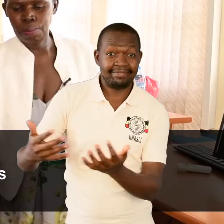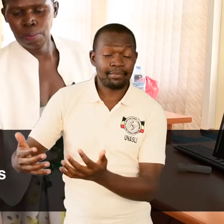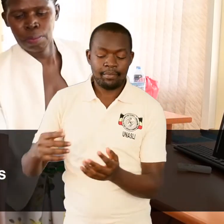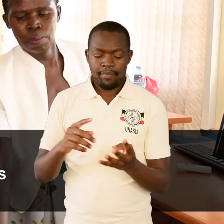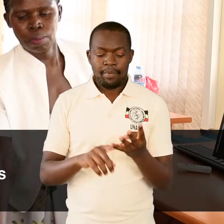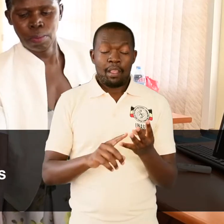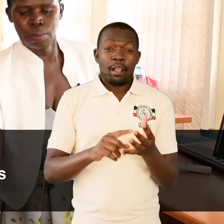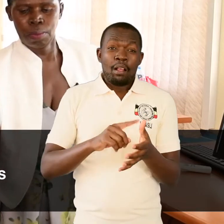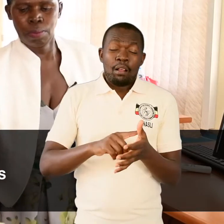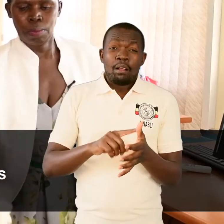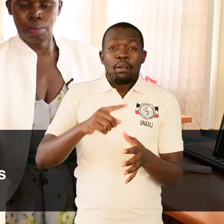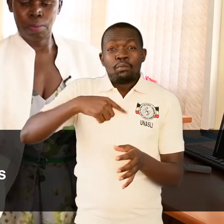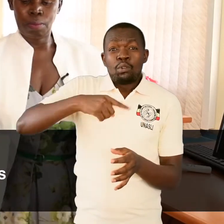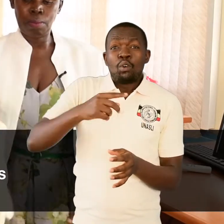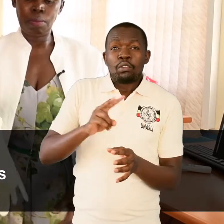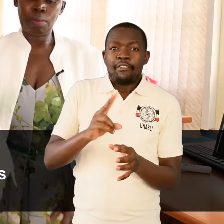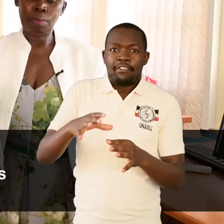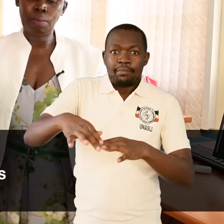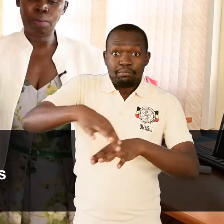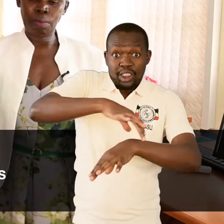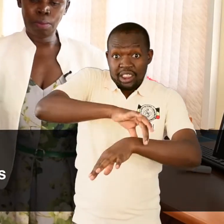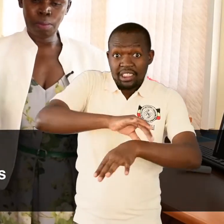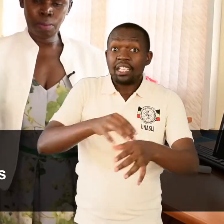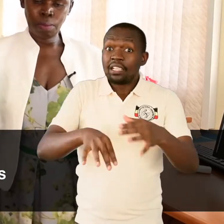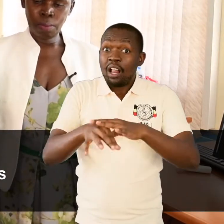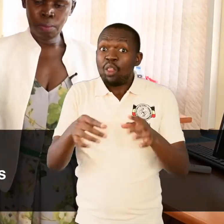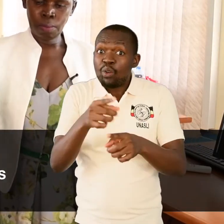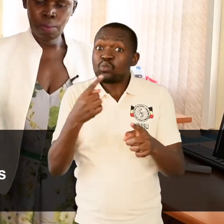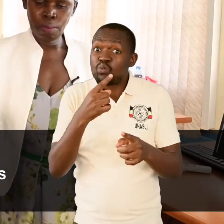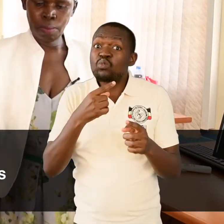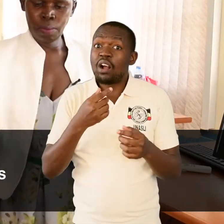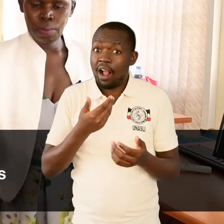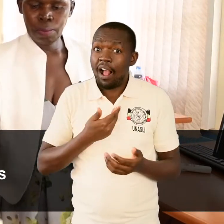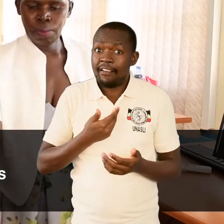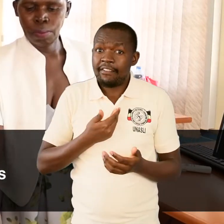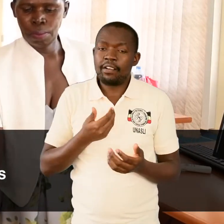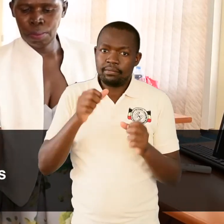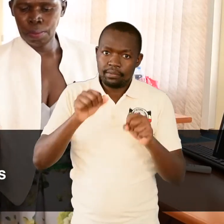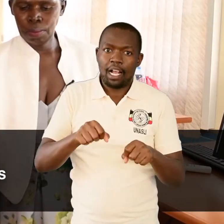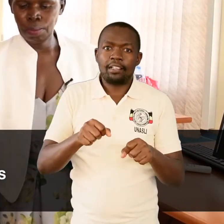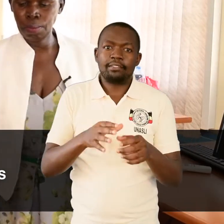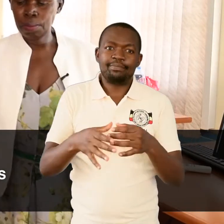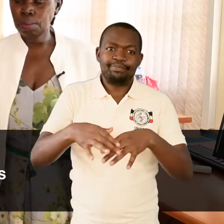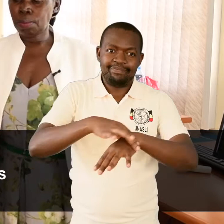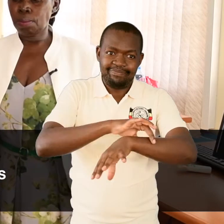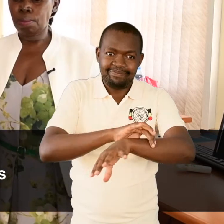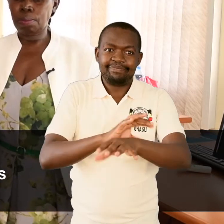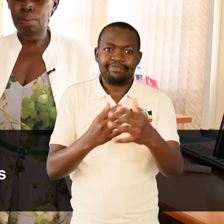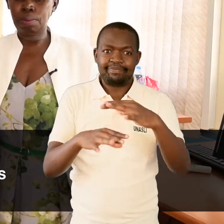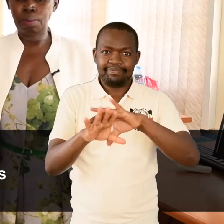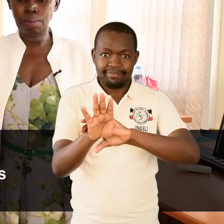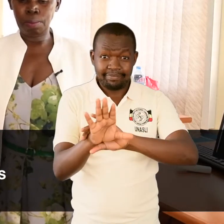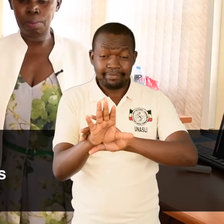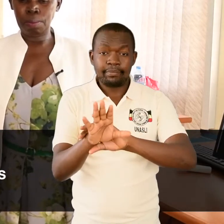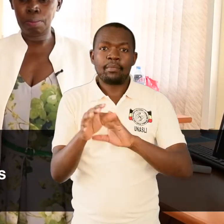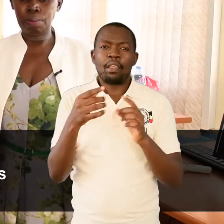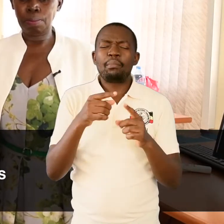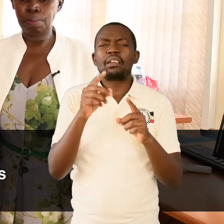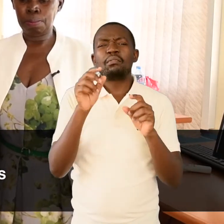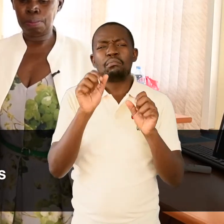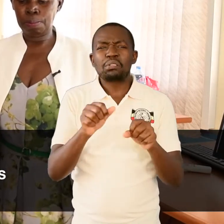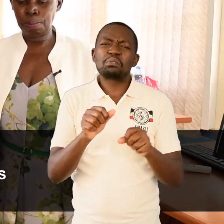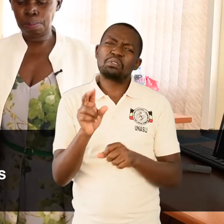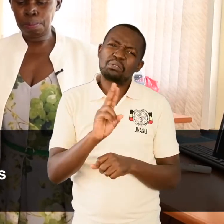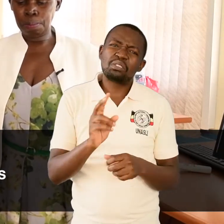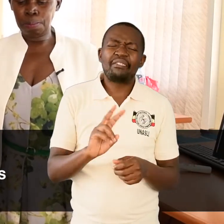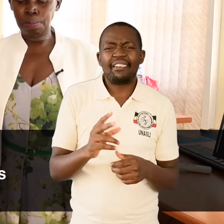for those of you who can afford the gloves. But the alternative could be a cavera that is readily available.